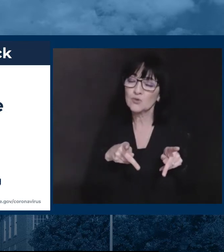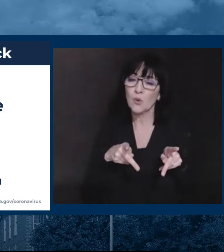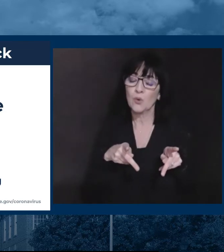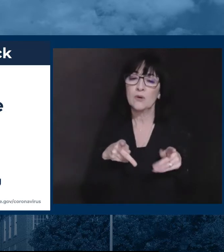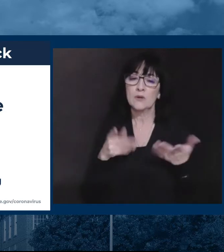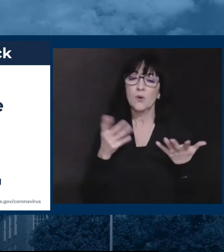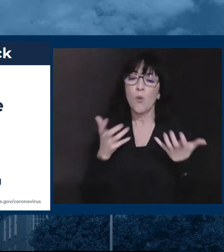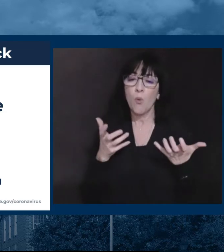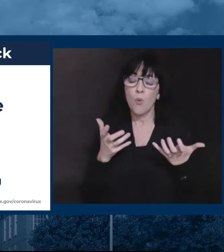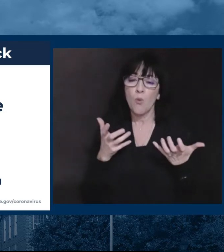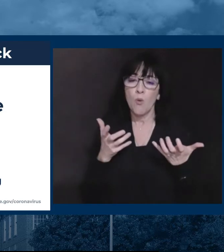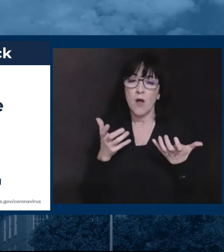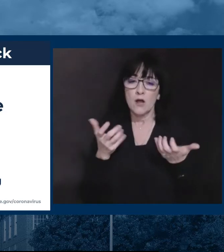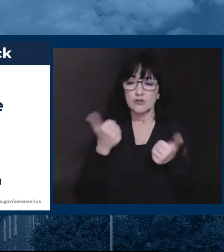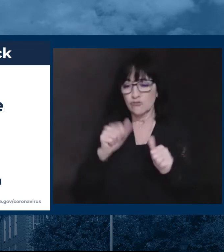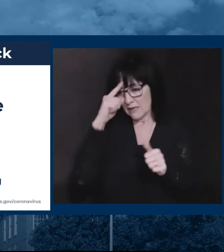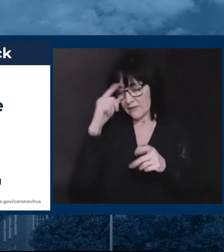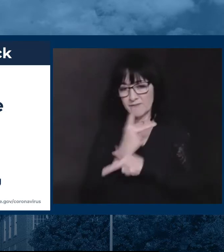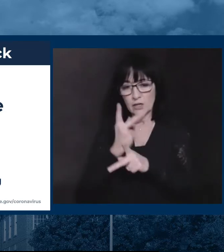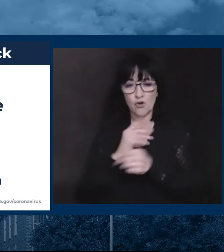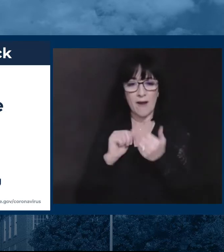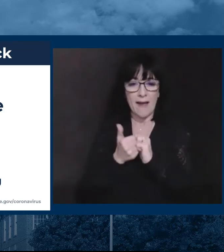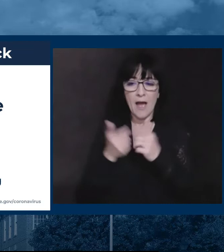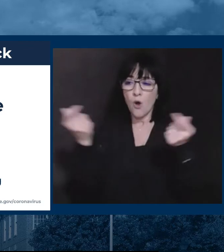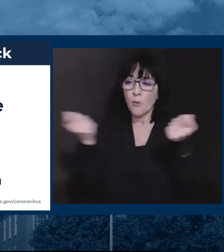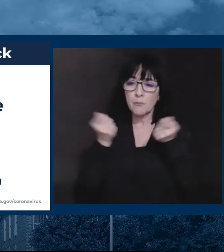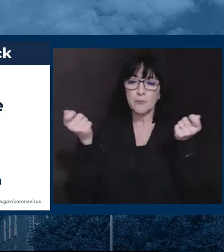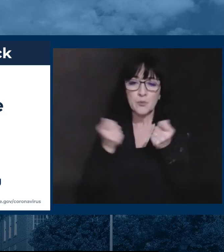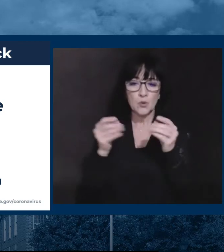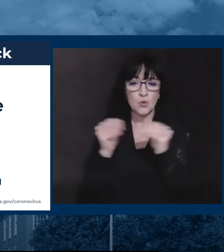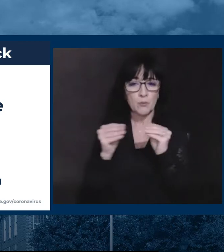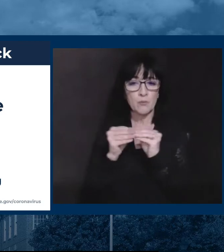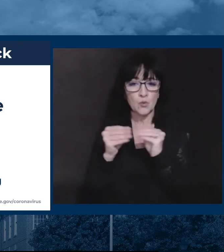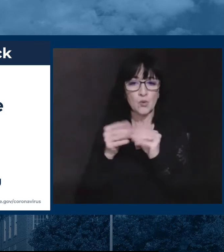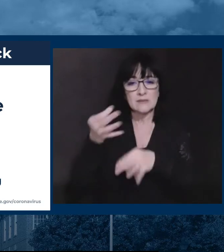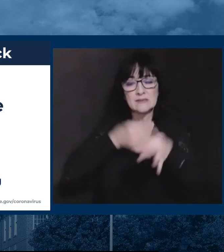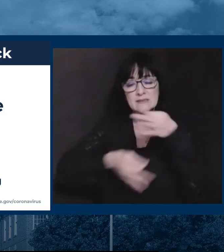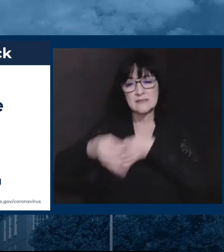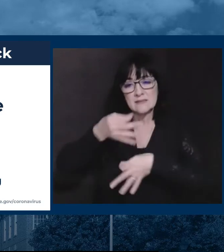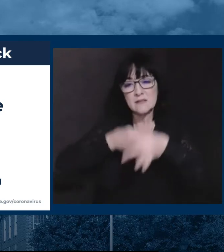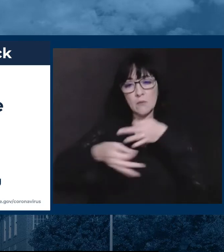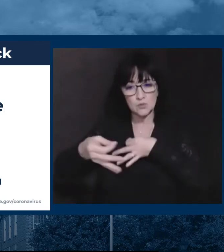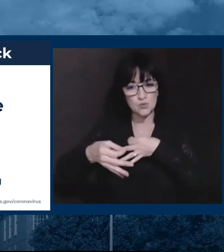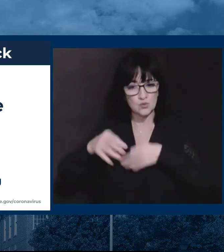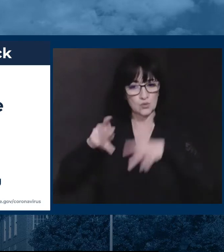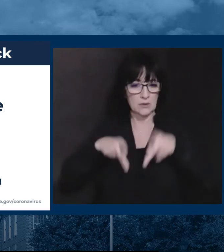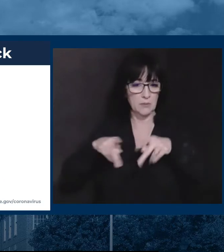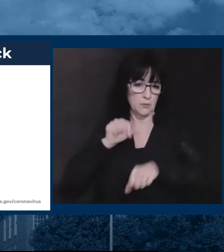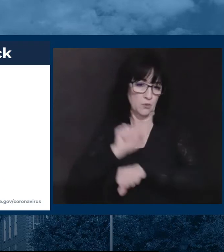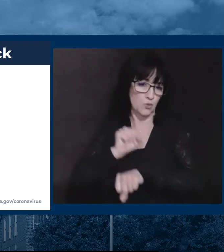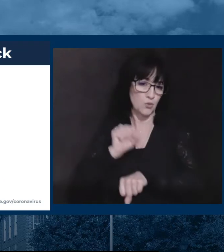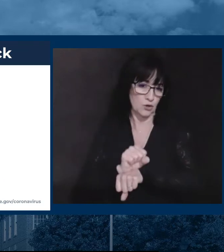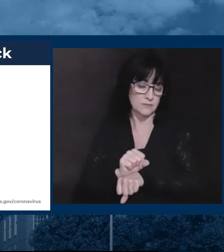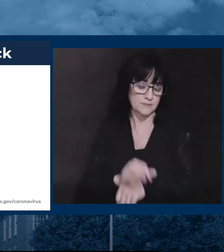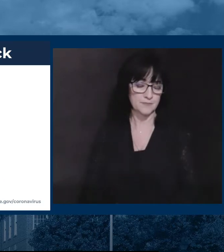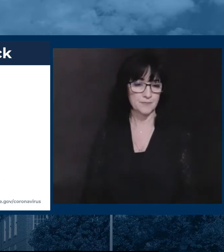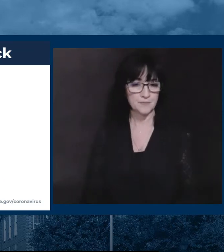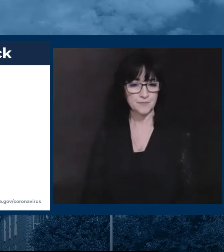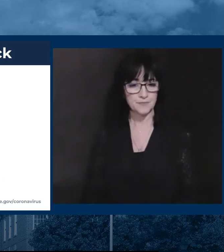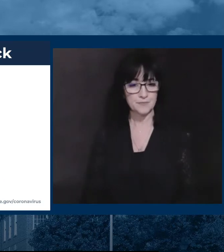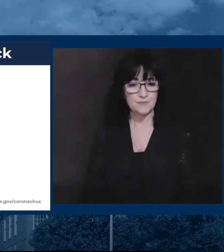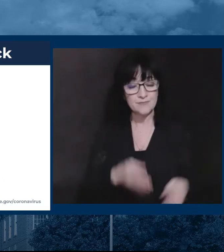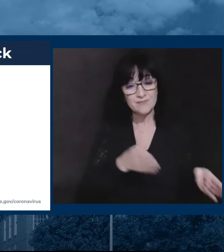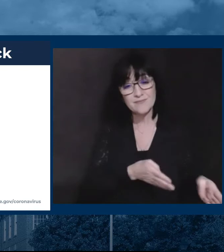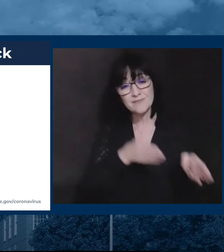in our schools. We really appreciate their partnership with that. Another thing that we heard about, of course, was the